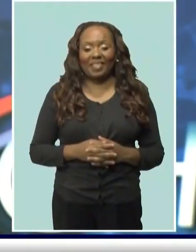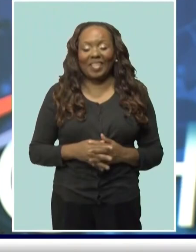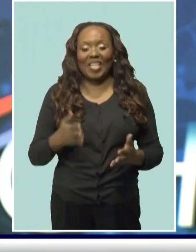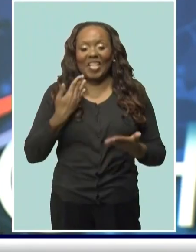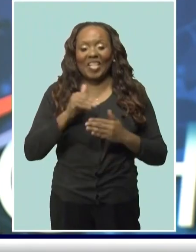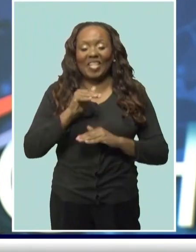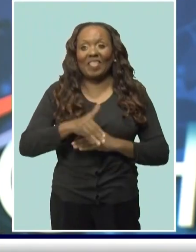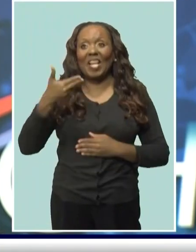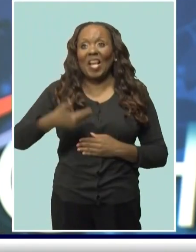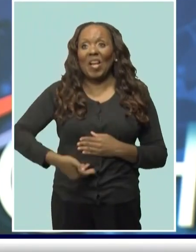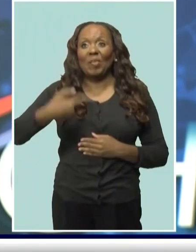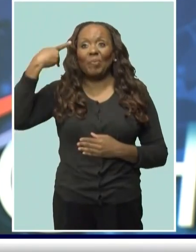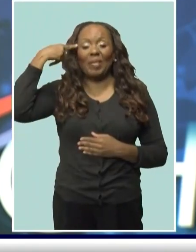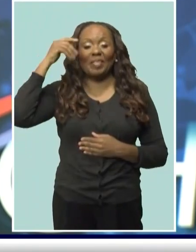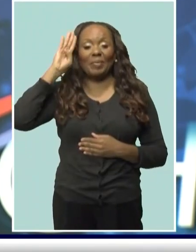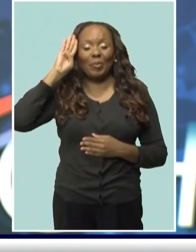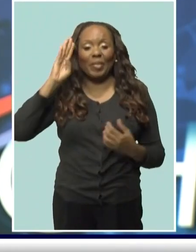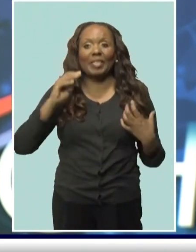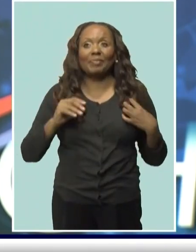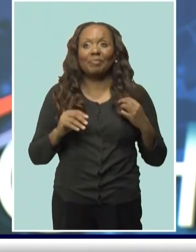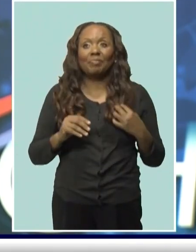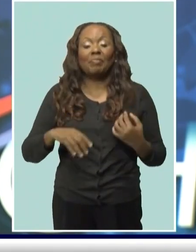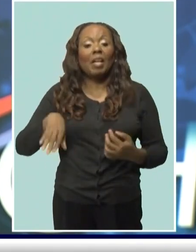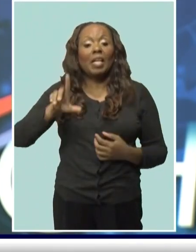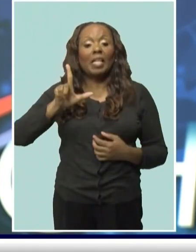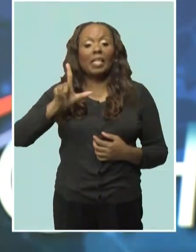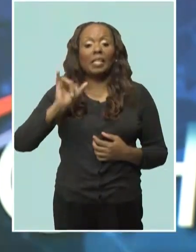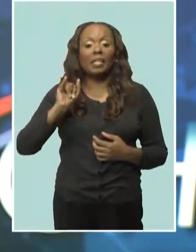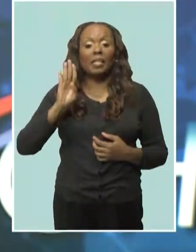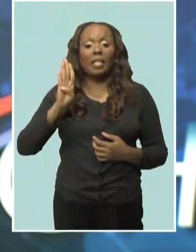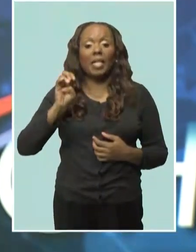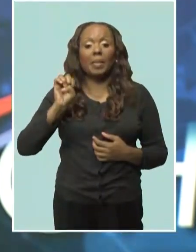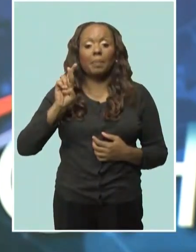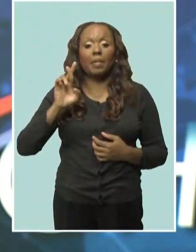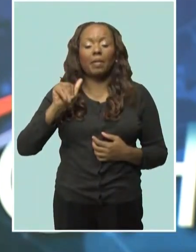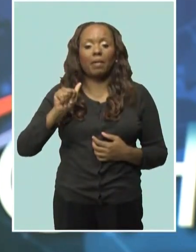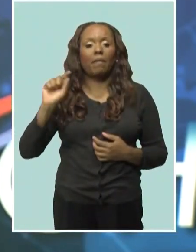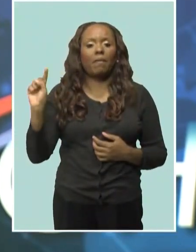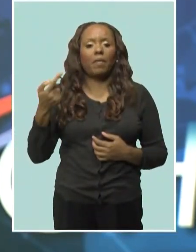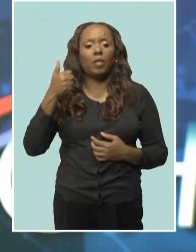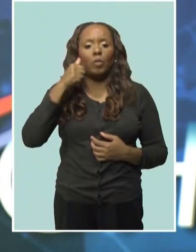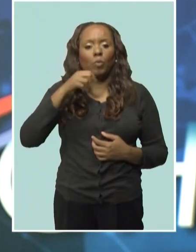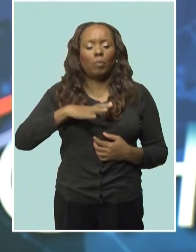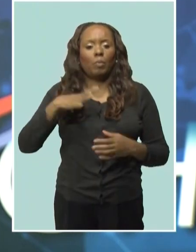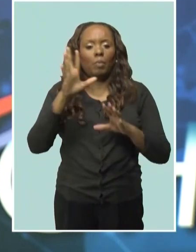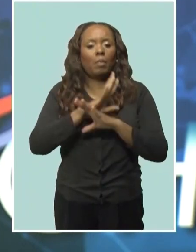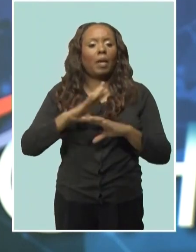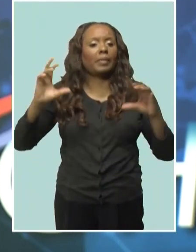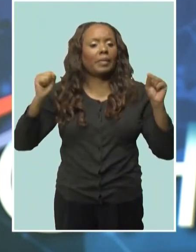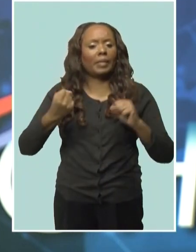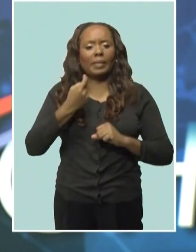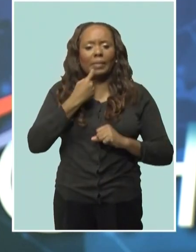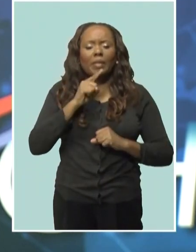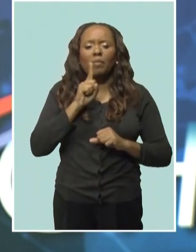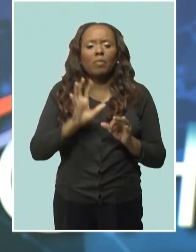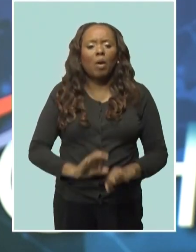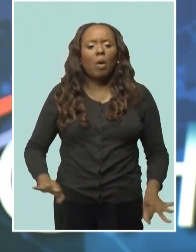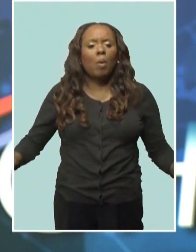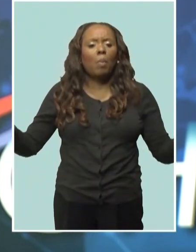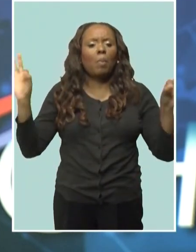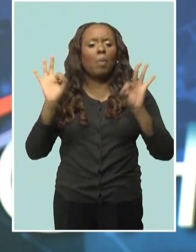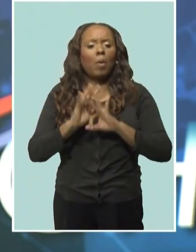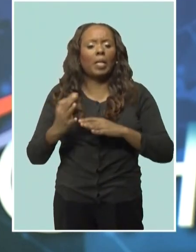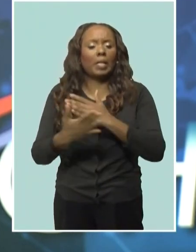Good evening, I'm Pearson Boeing. Liberia's first female president has been underscoring the importance of countries in the